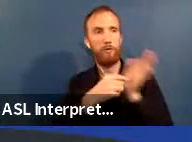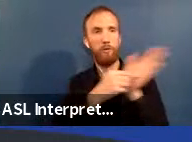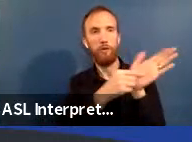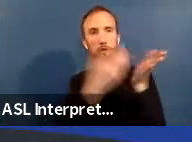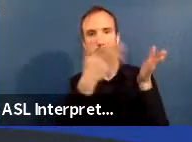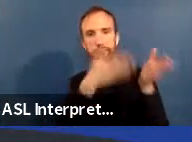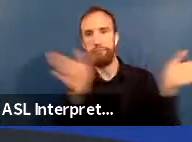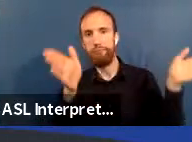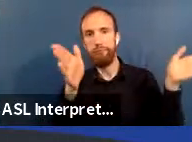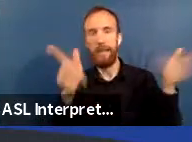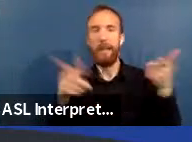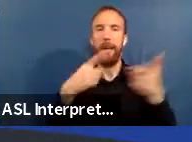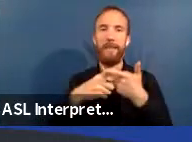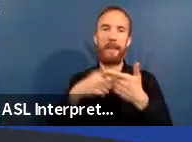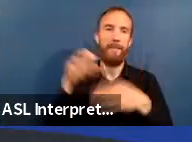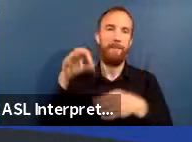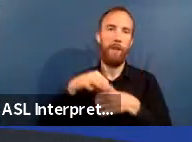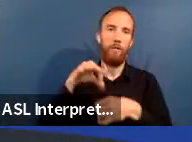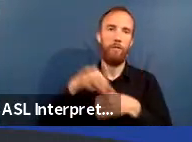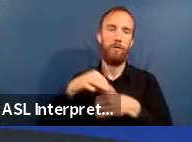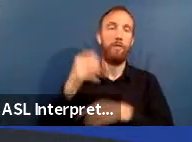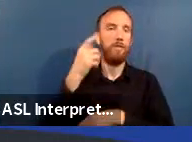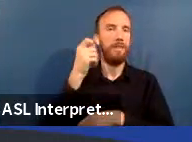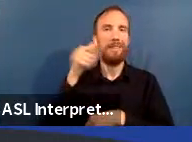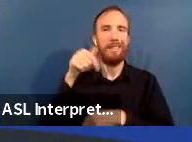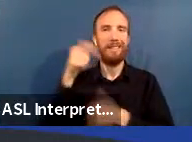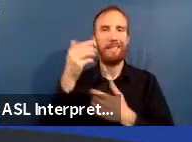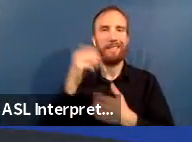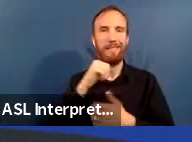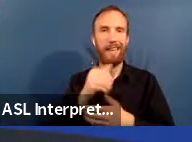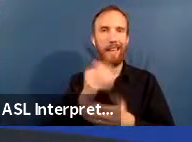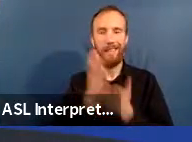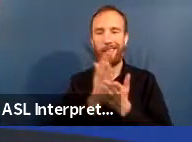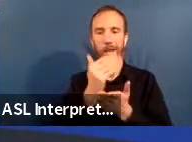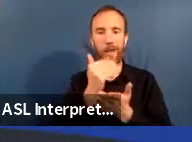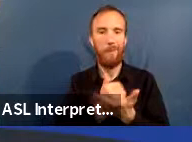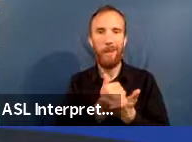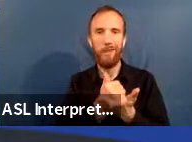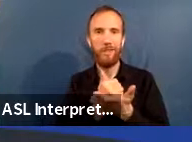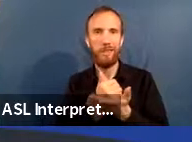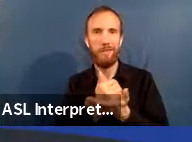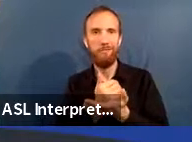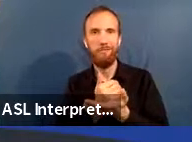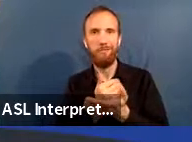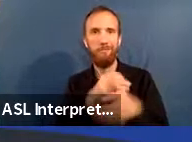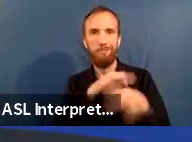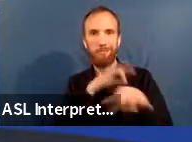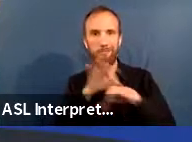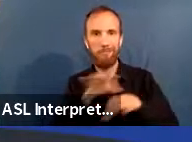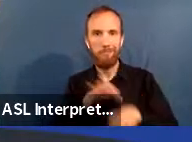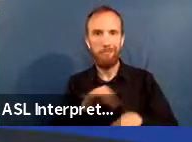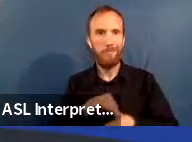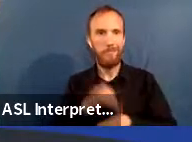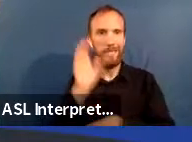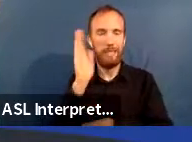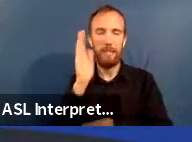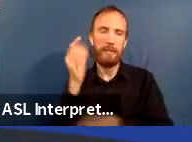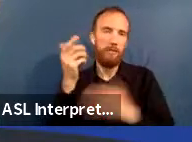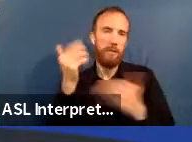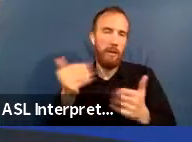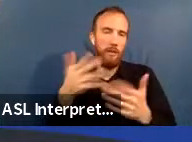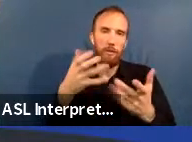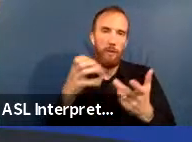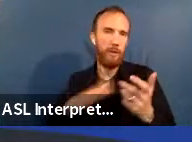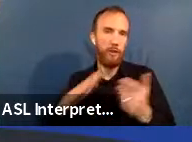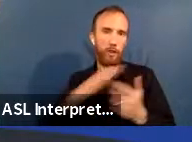the budget hearing sessions. This is really just to get more stakeholder involvement. So please share the survey, put it on Twitter, take a picture